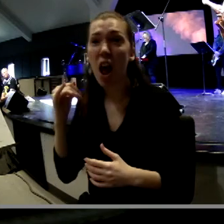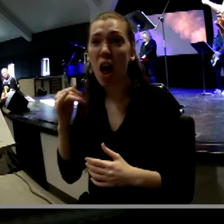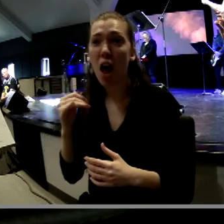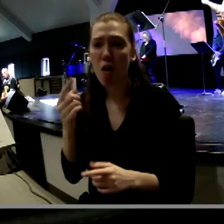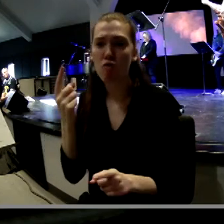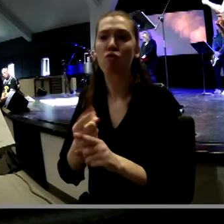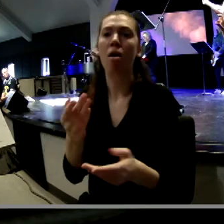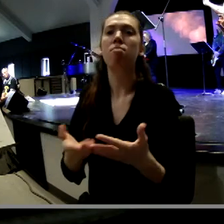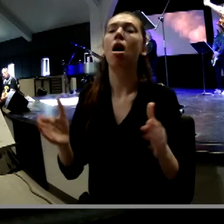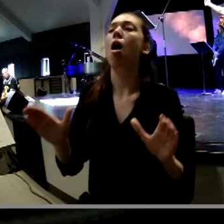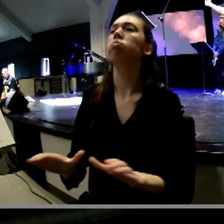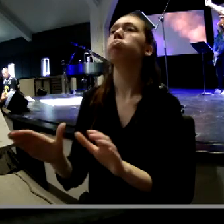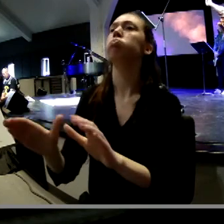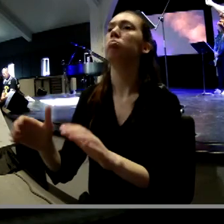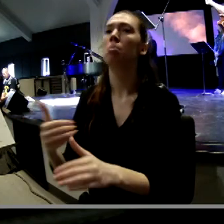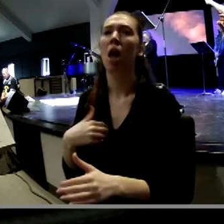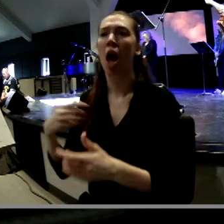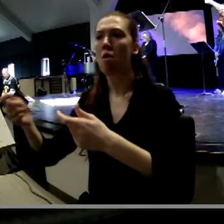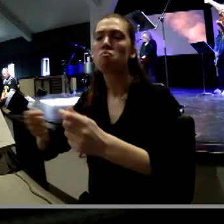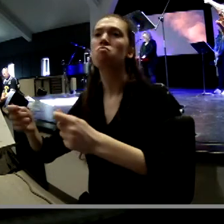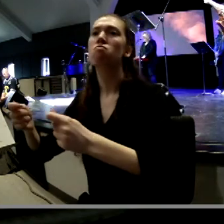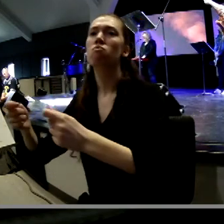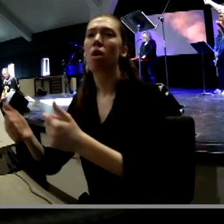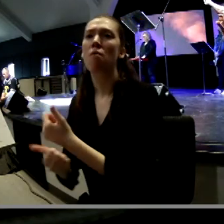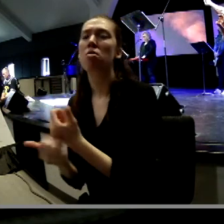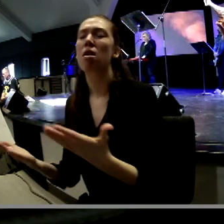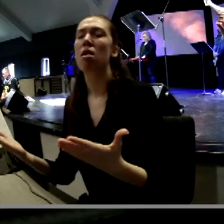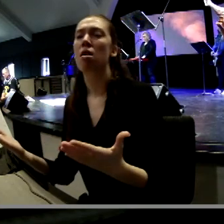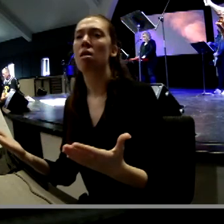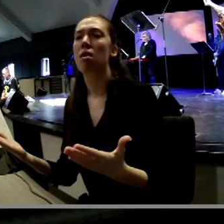I had total control of everything.